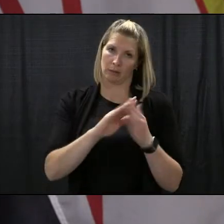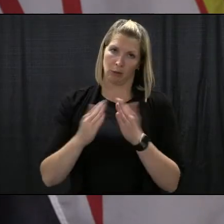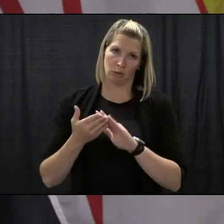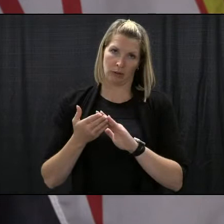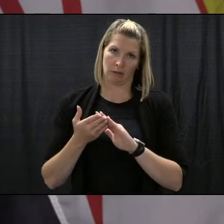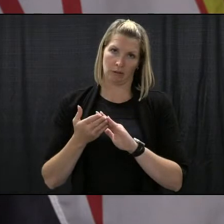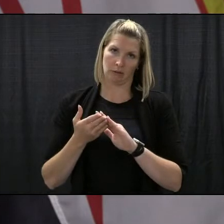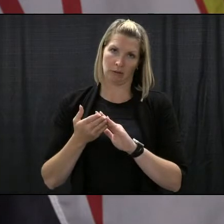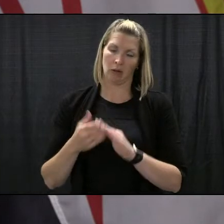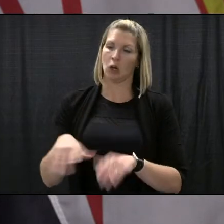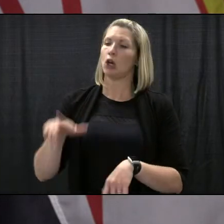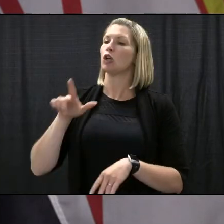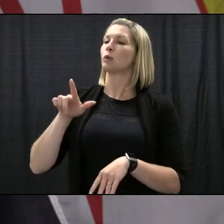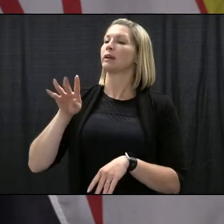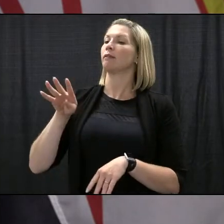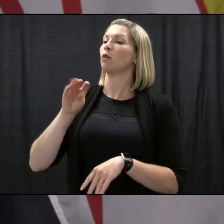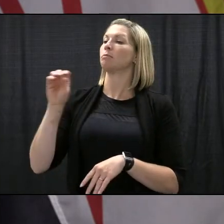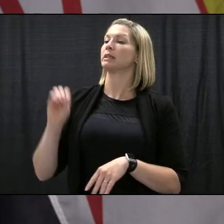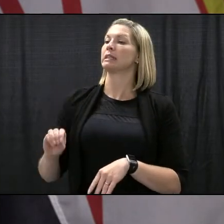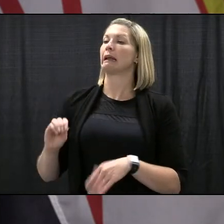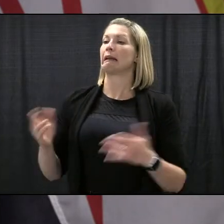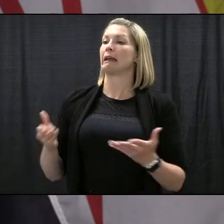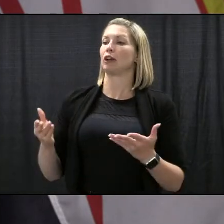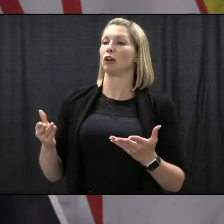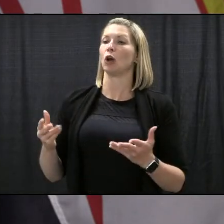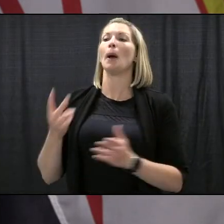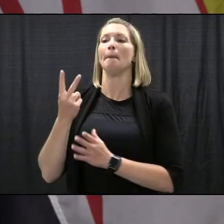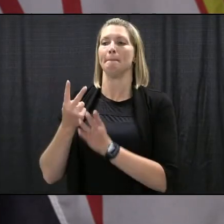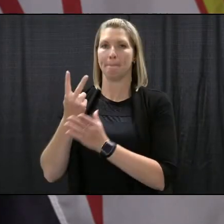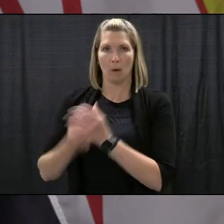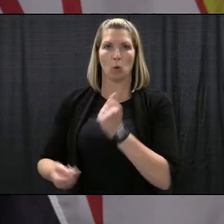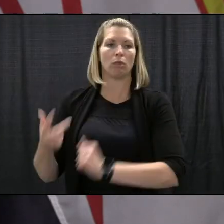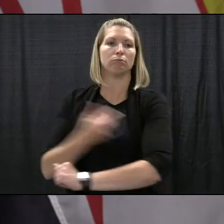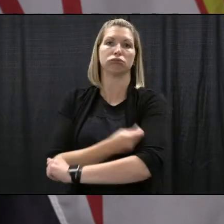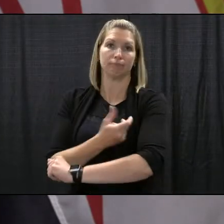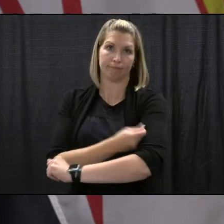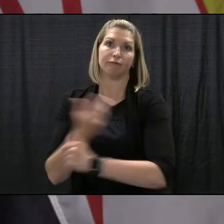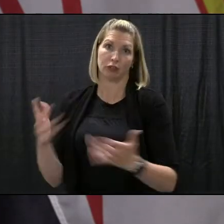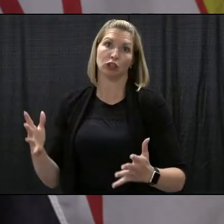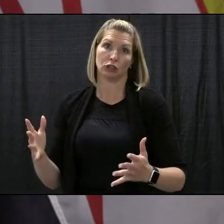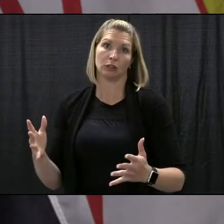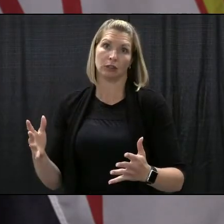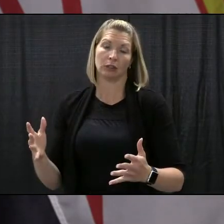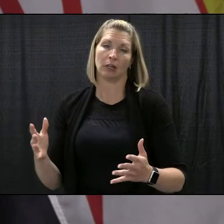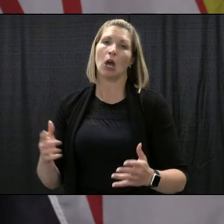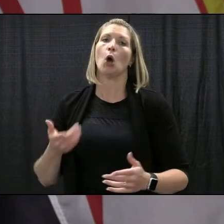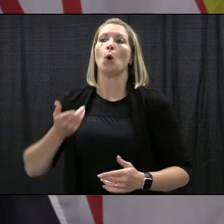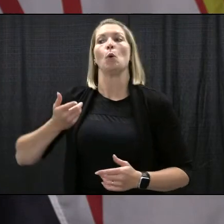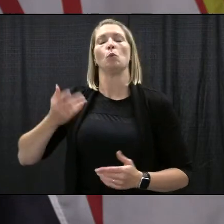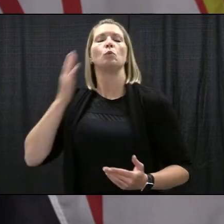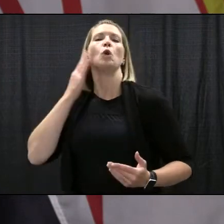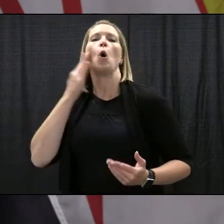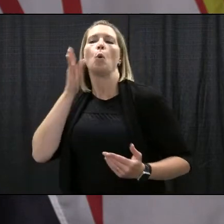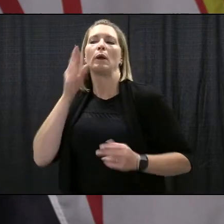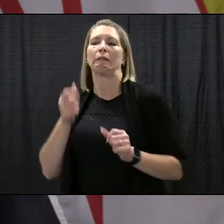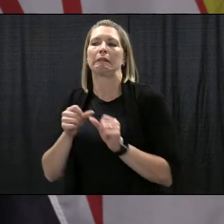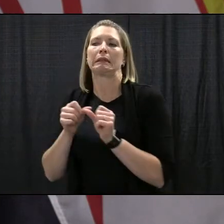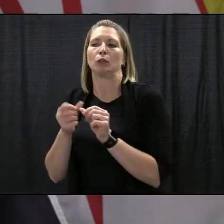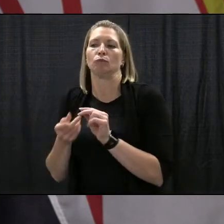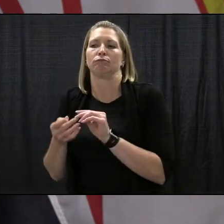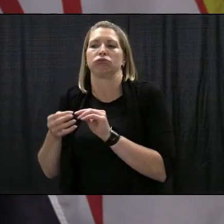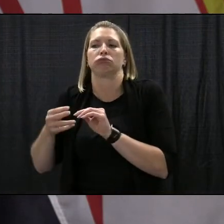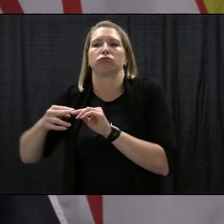2 doses, and we expect this number to rise rapidly in the coming weeks. To make this happen, we need everyone to take the vaccine offered to